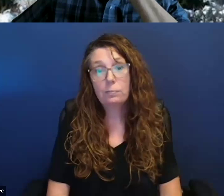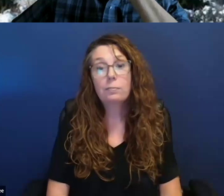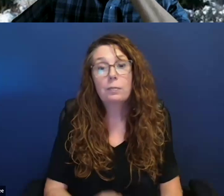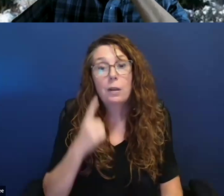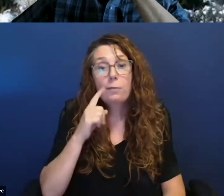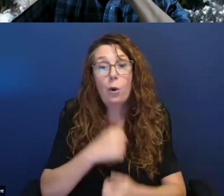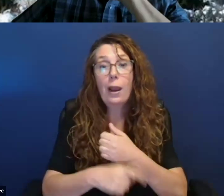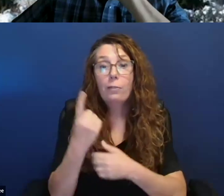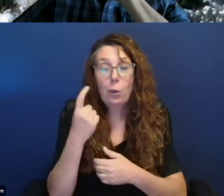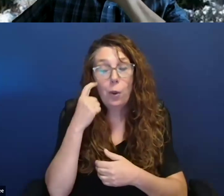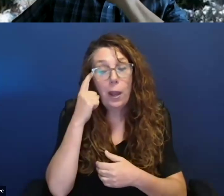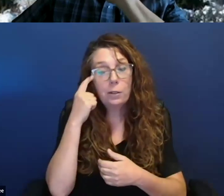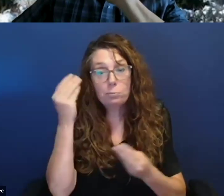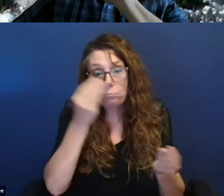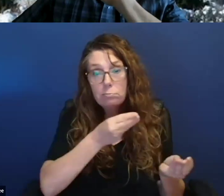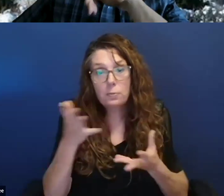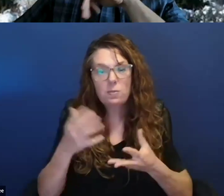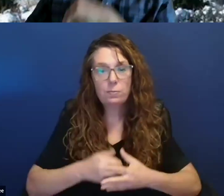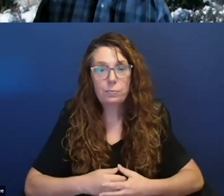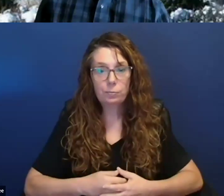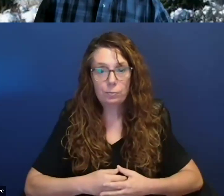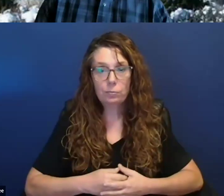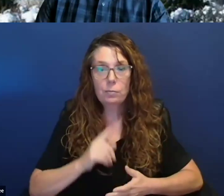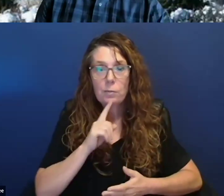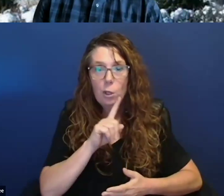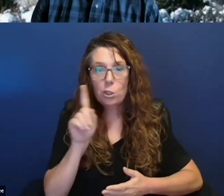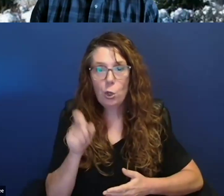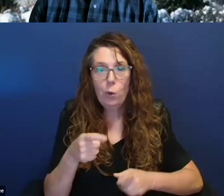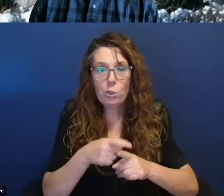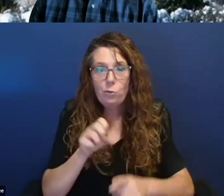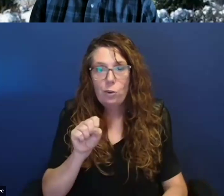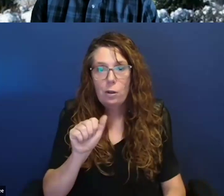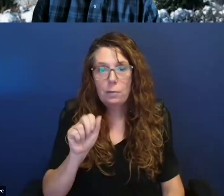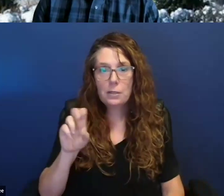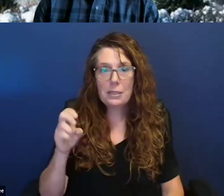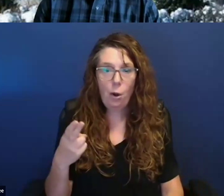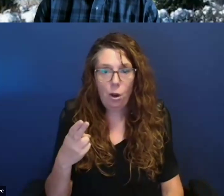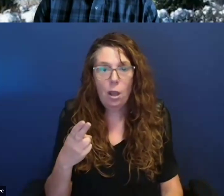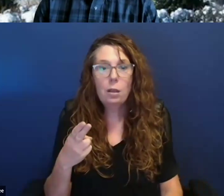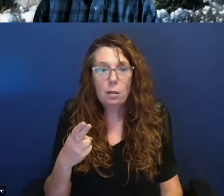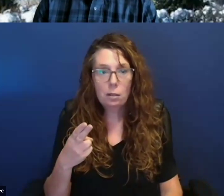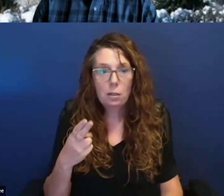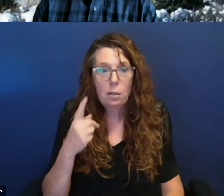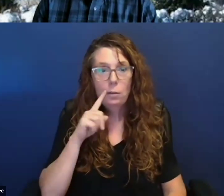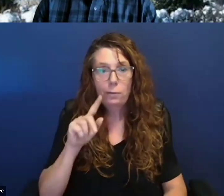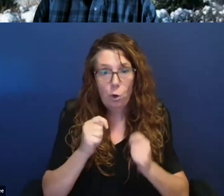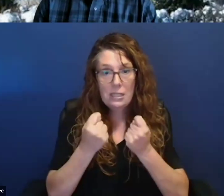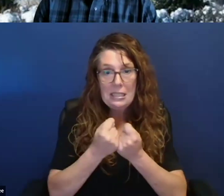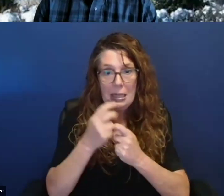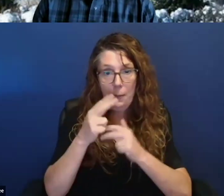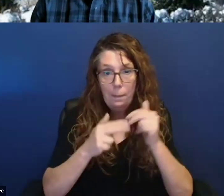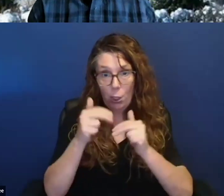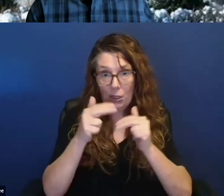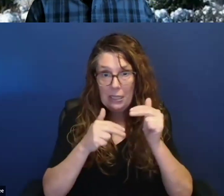And for everyone in the call, there's a question from Sarah on sort of for the team building or